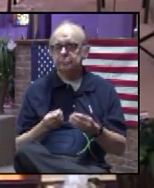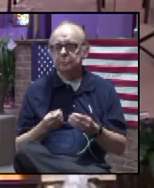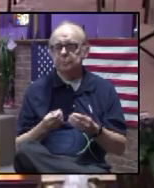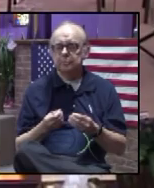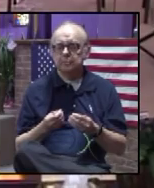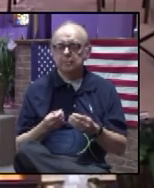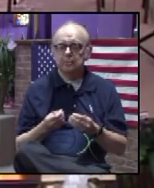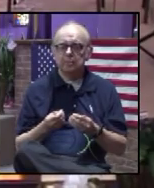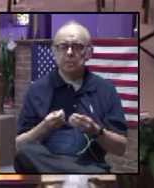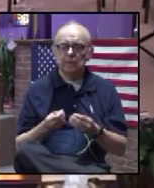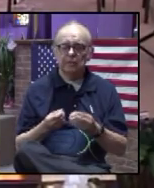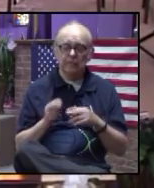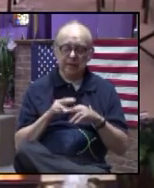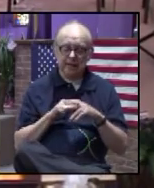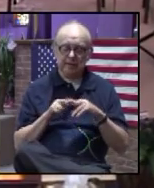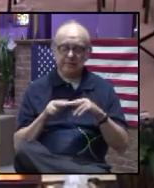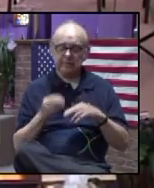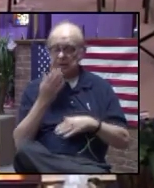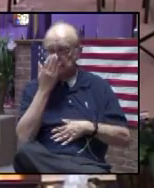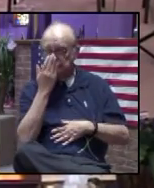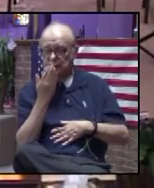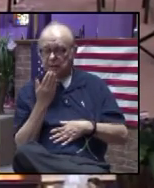a front row seat